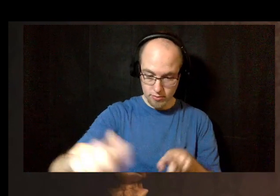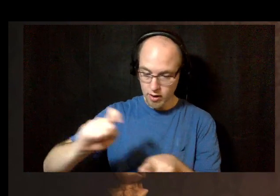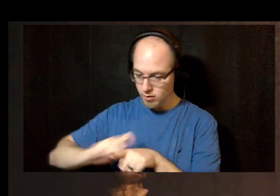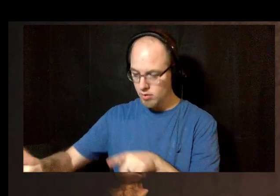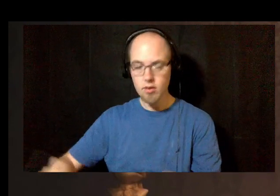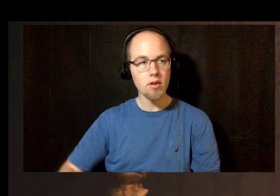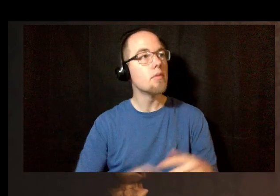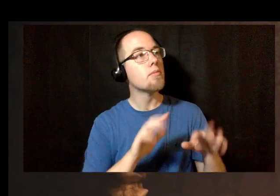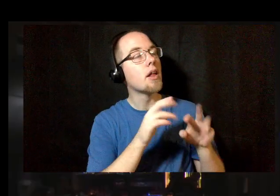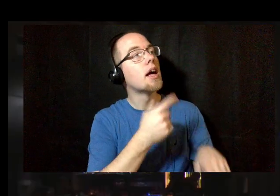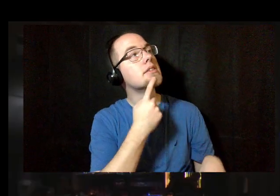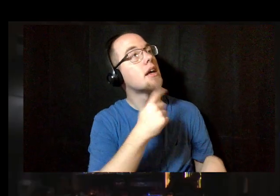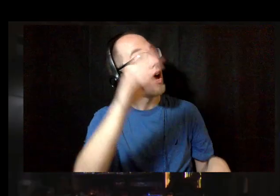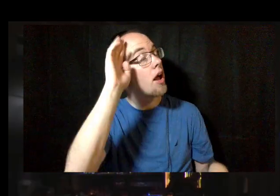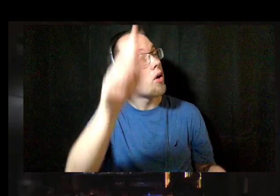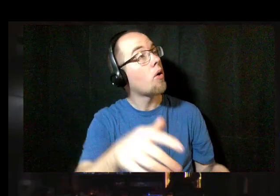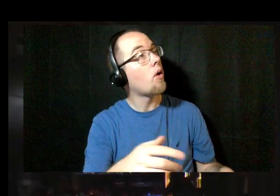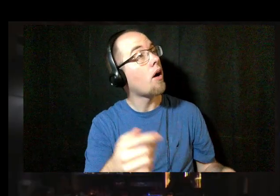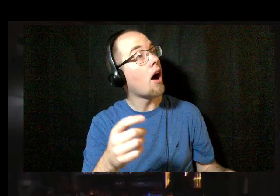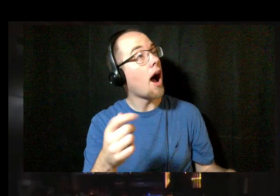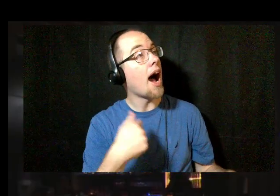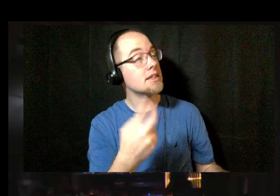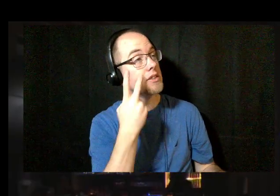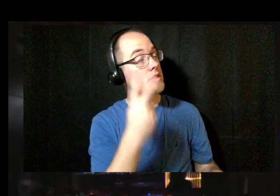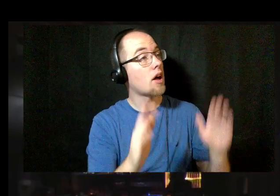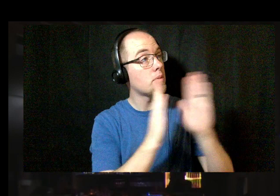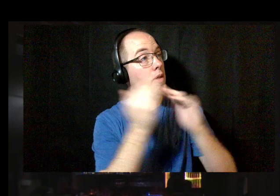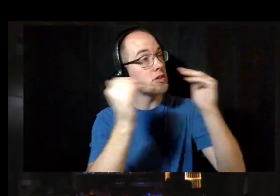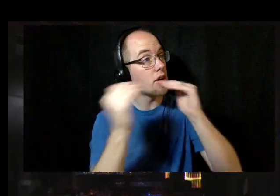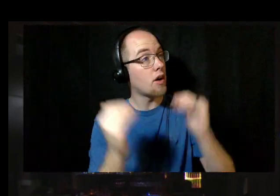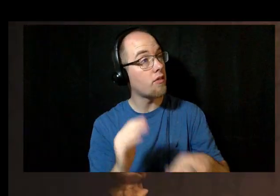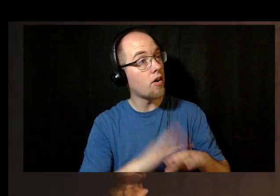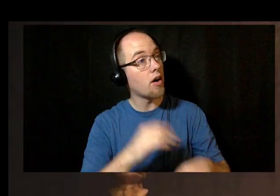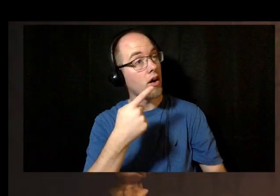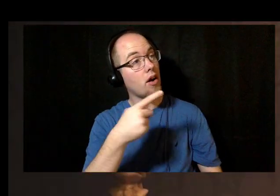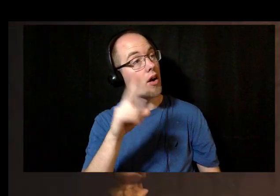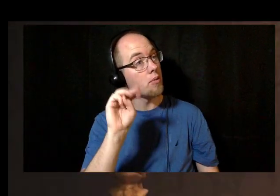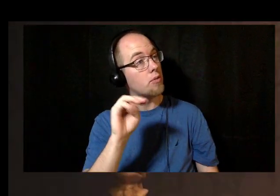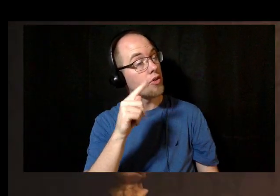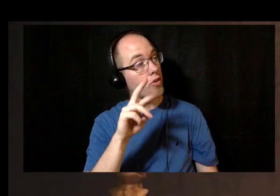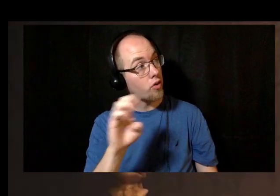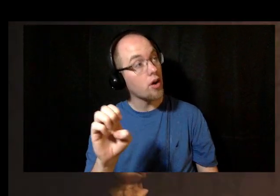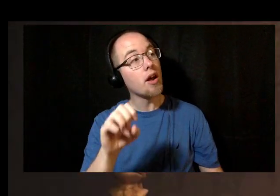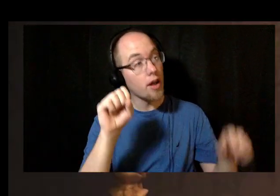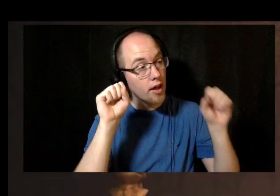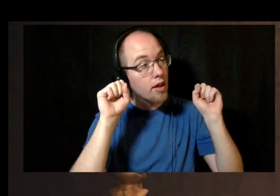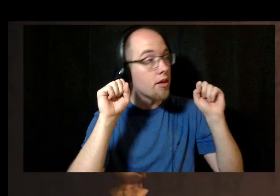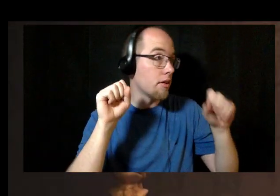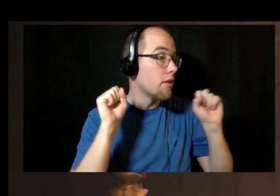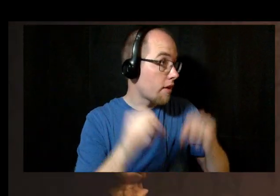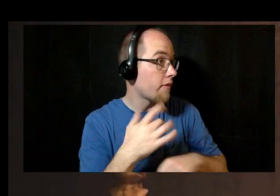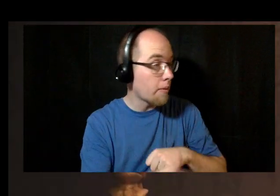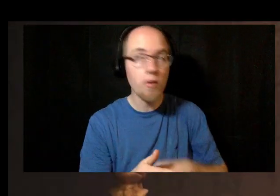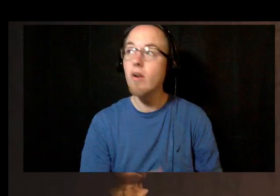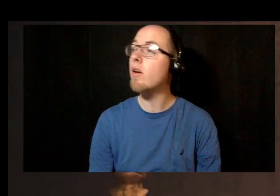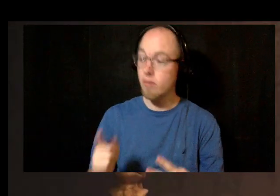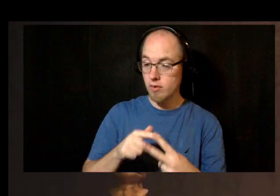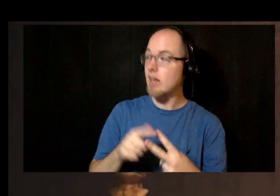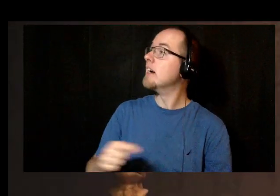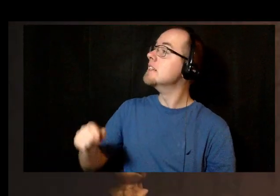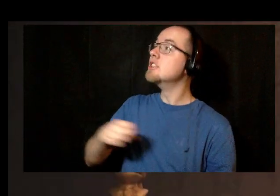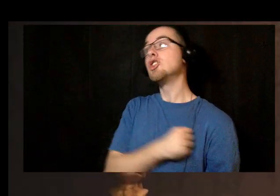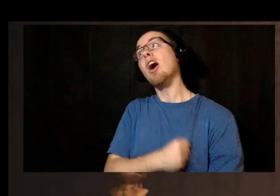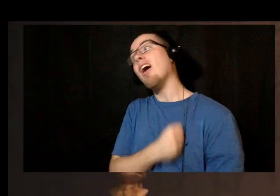I saw your bookshelf on Gumtree. Is it still available? Kathy texts back straight away saying, sorry, it went this